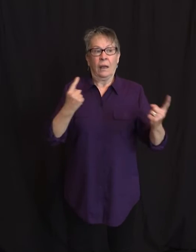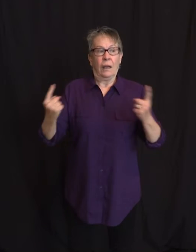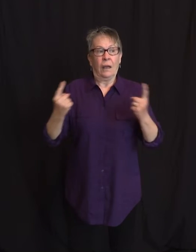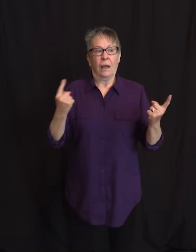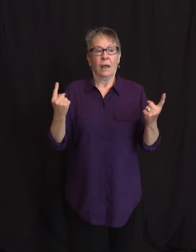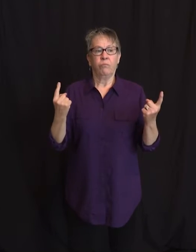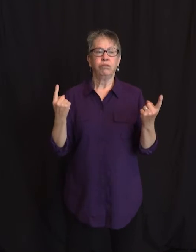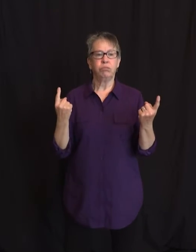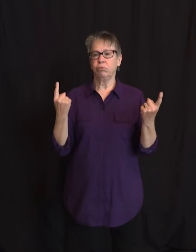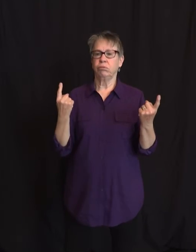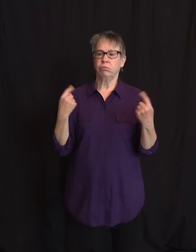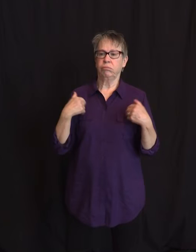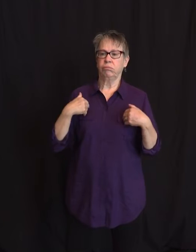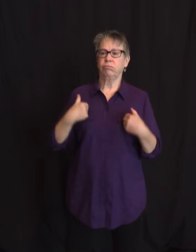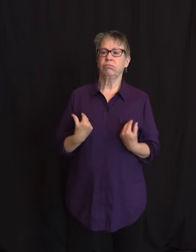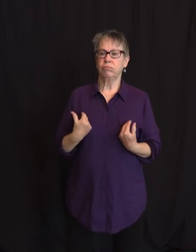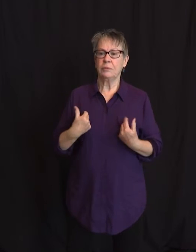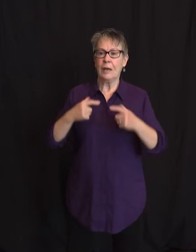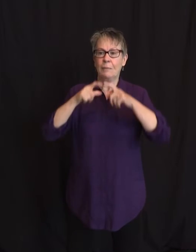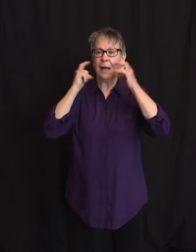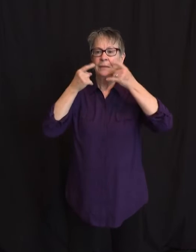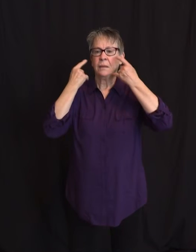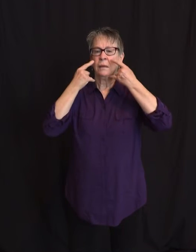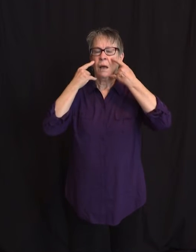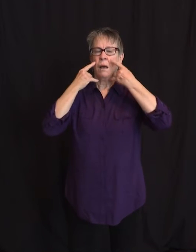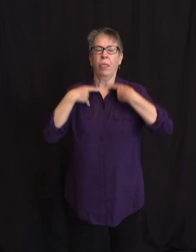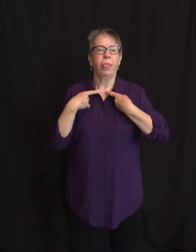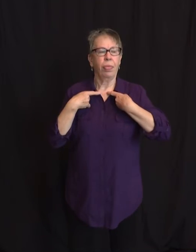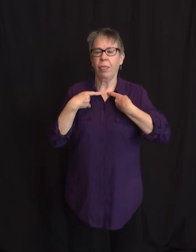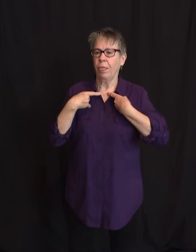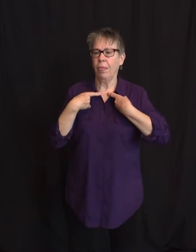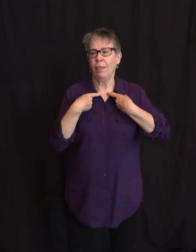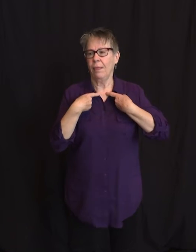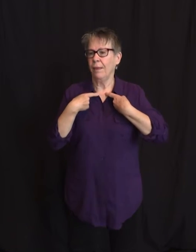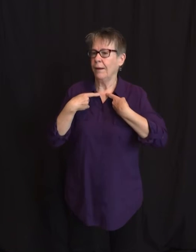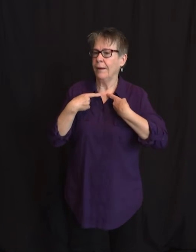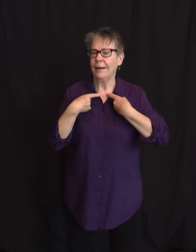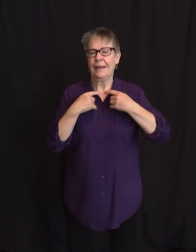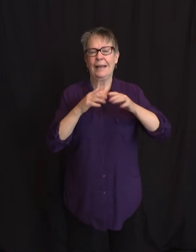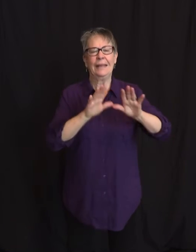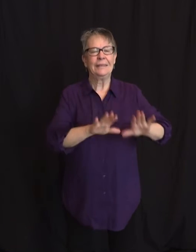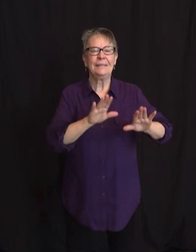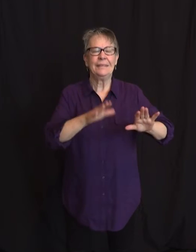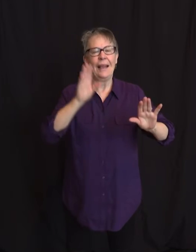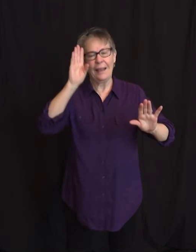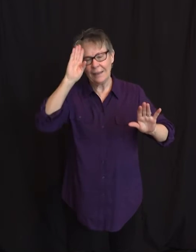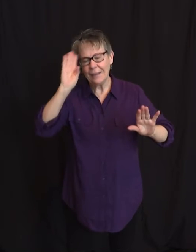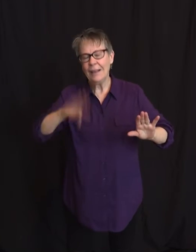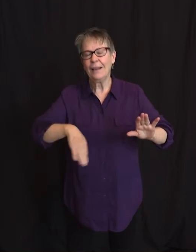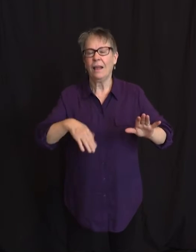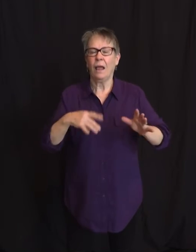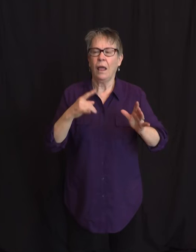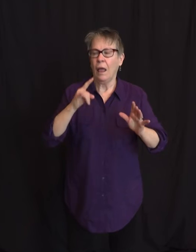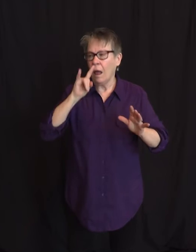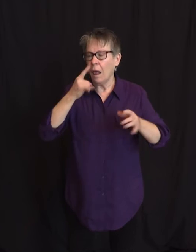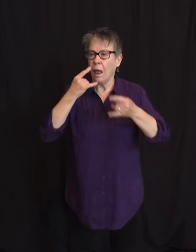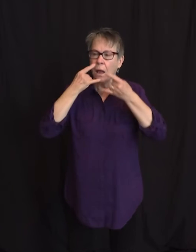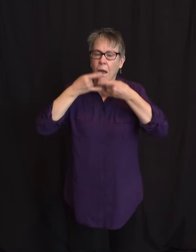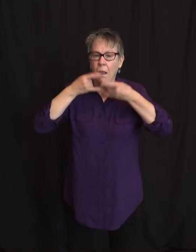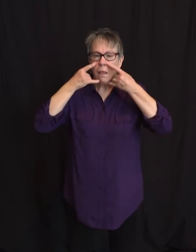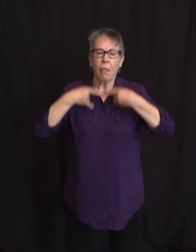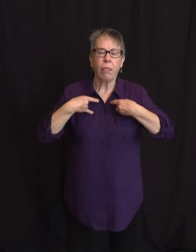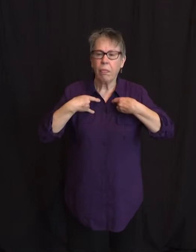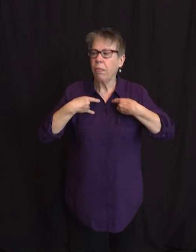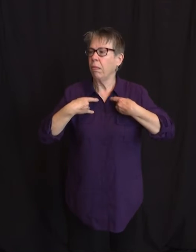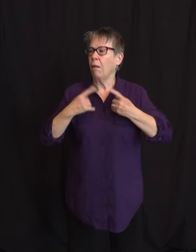They had a mask on, but it was under their chin. And I mentioned something, and I was told, well, we're all going to die at some point.